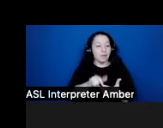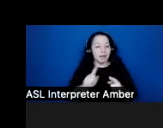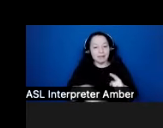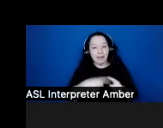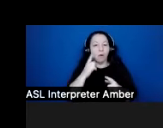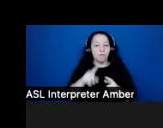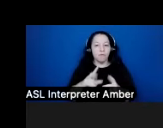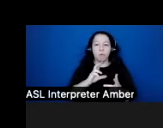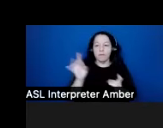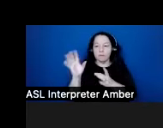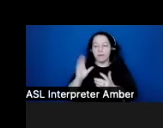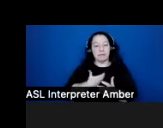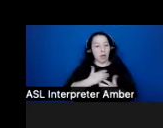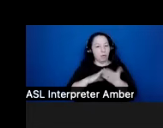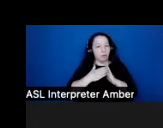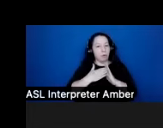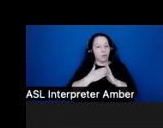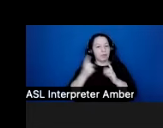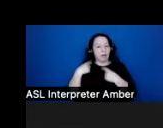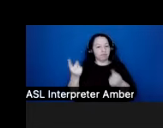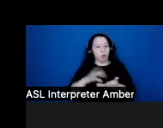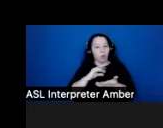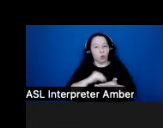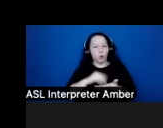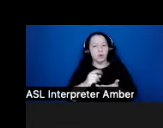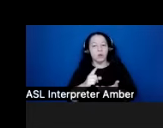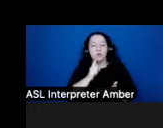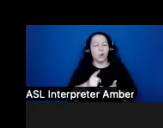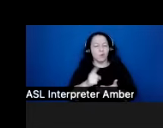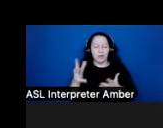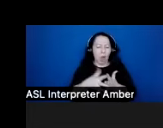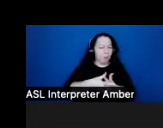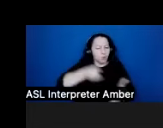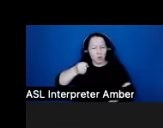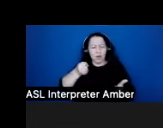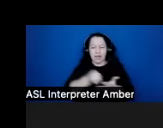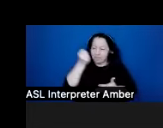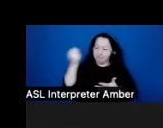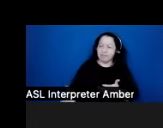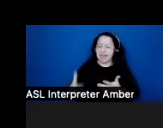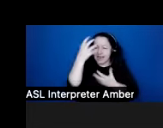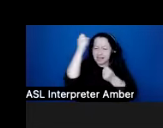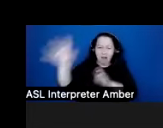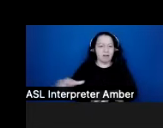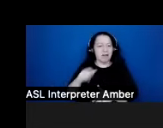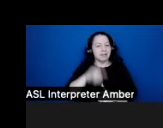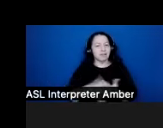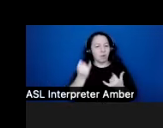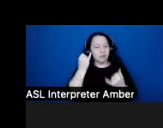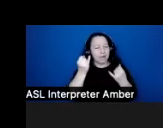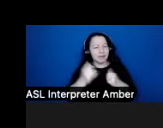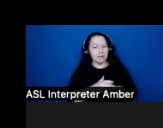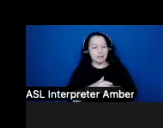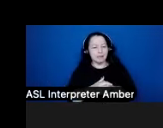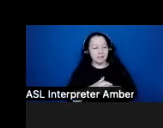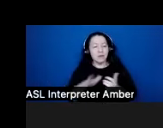our communities have learned, right? So, uprooting and purposefully like decolonizing. And we're all